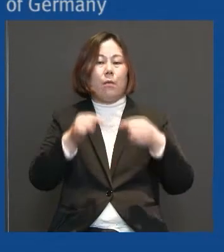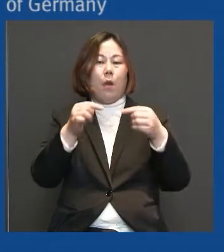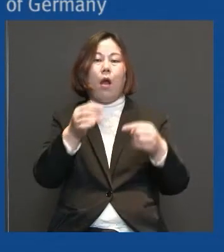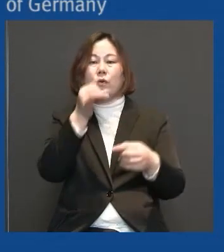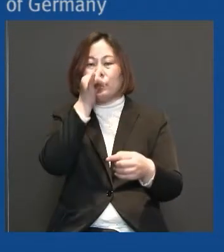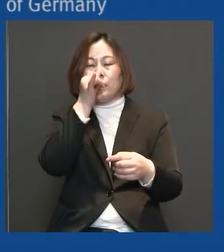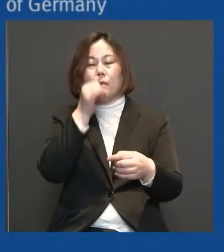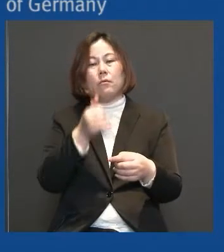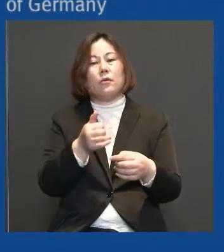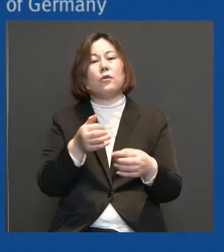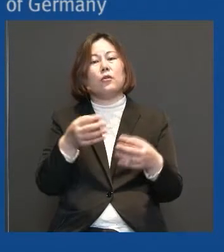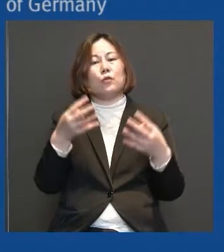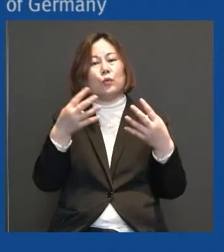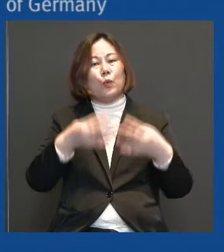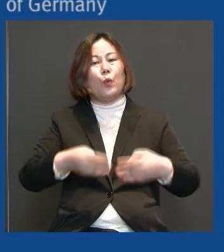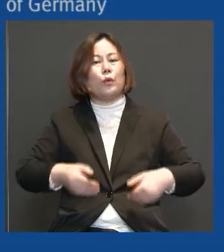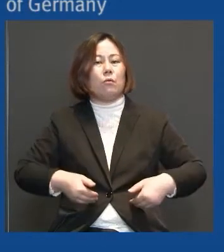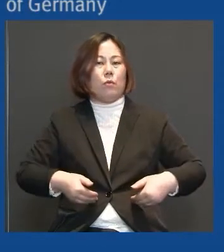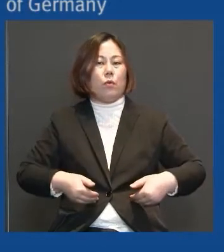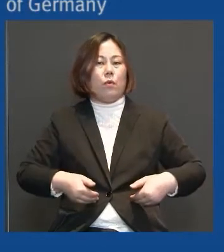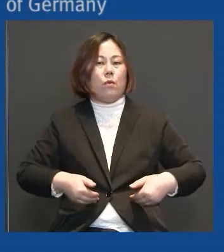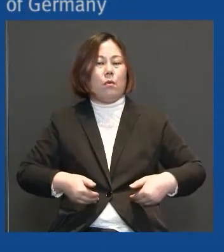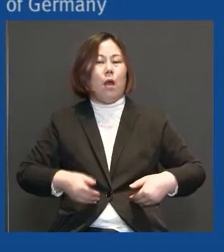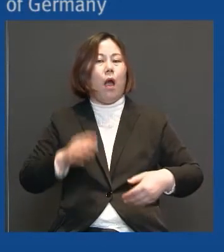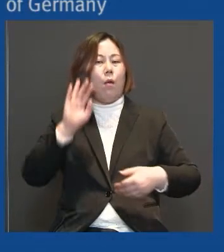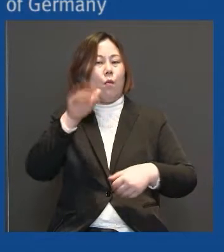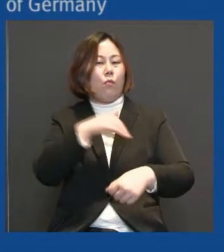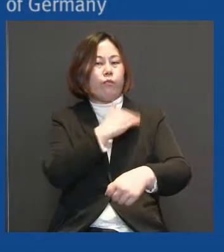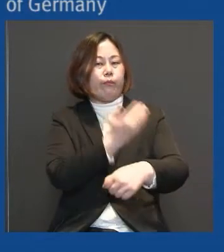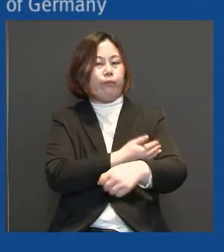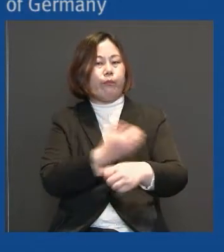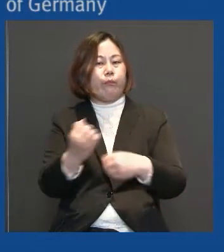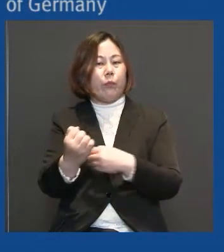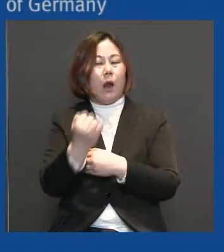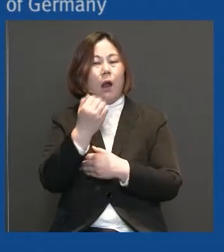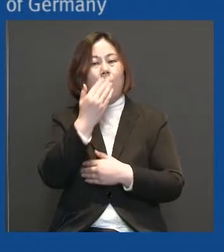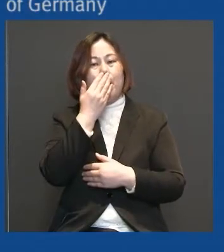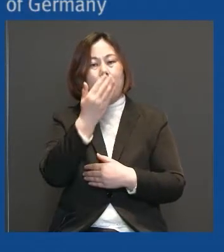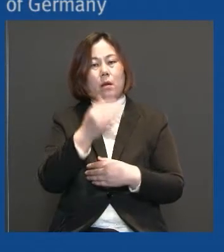people's abilities, even in their post-employment age or phase.